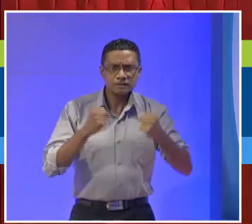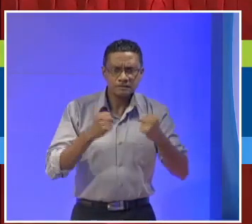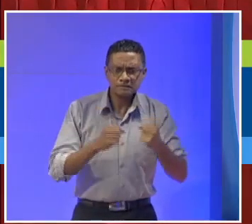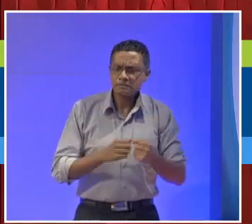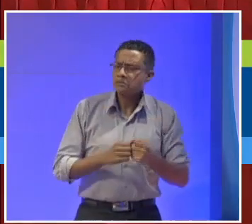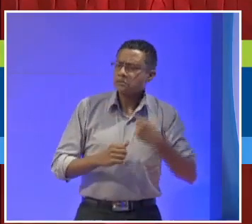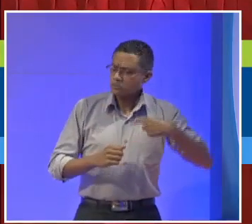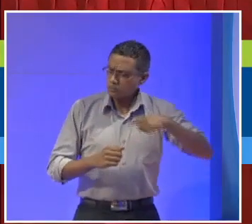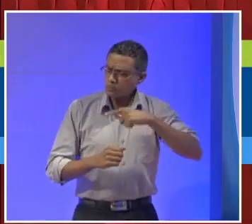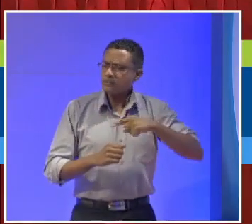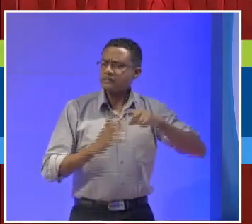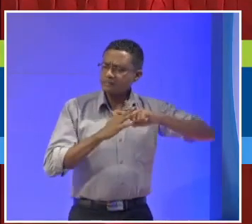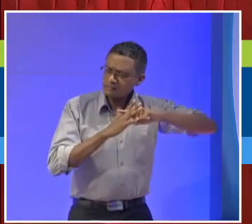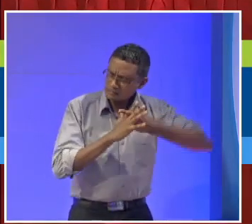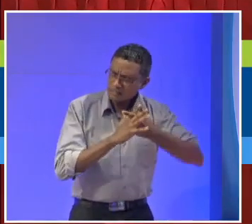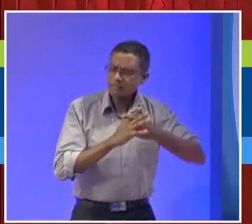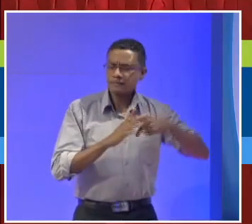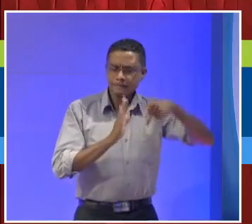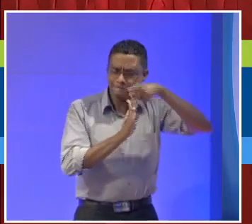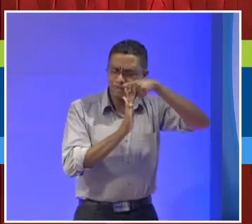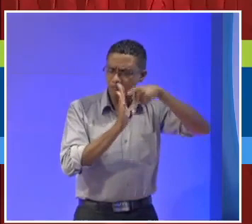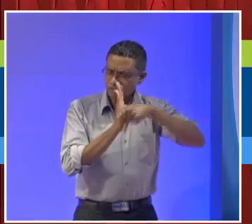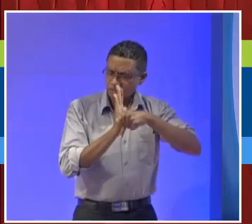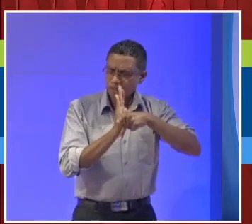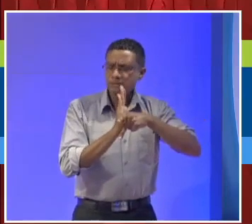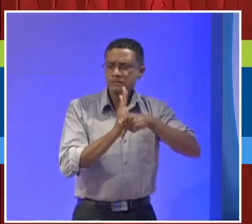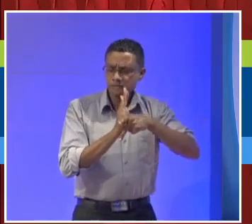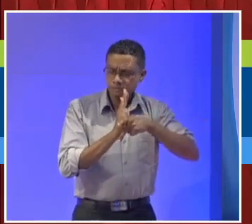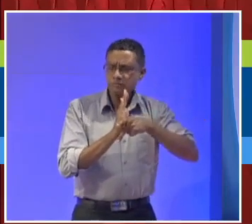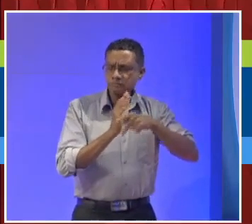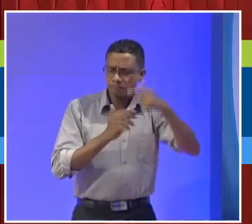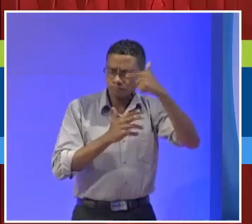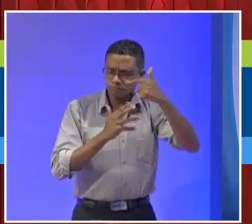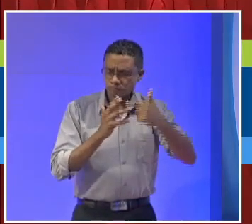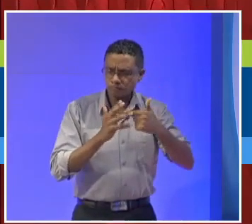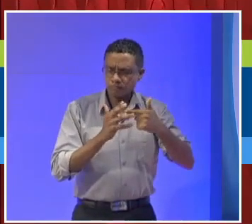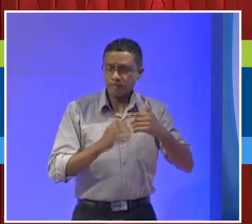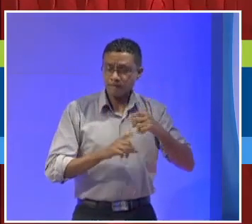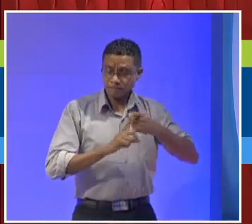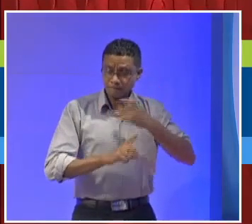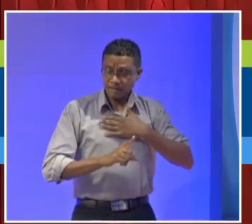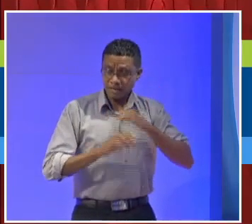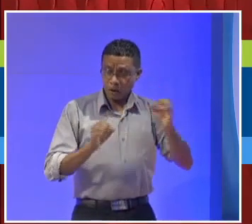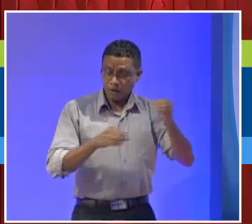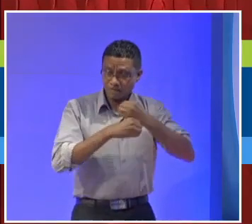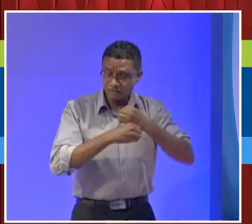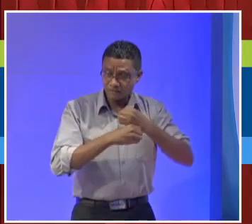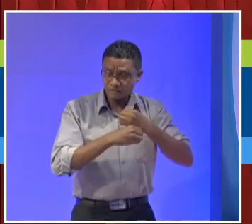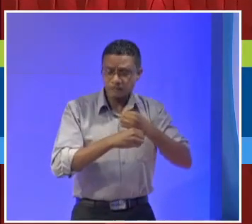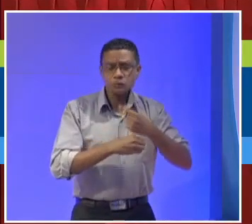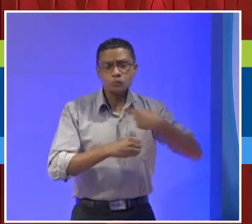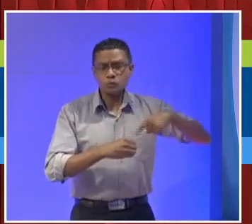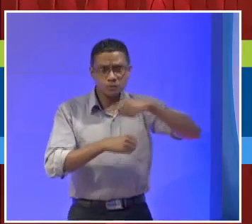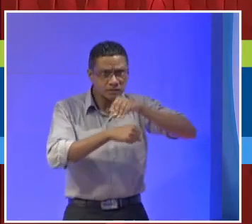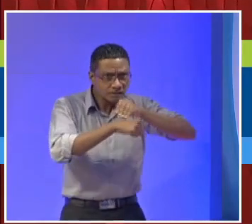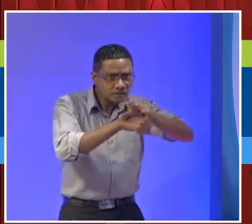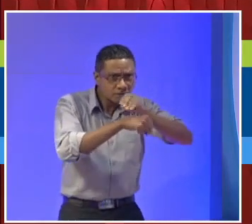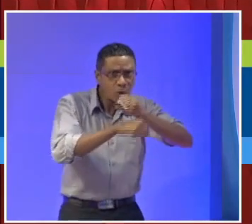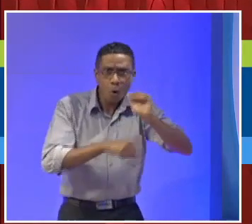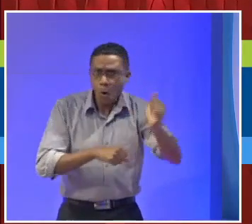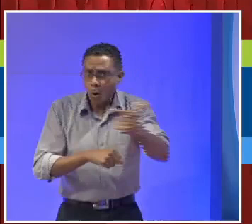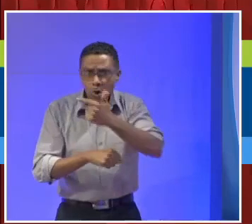started very early in the pandemic, coming out of my office, was that we advised all the